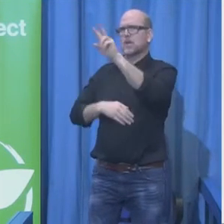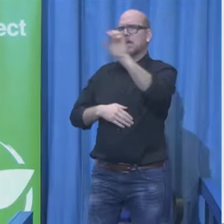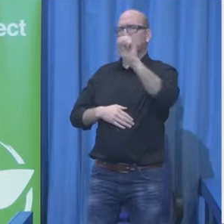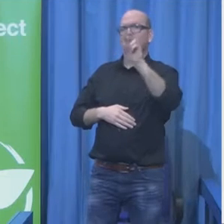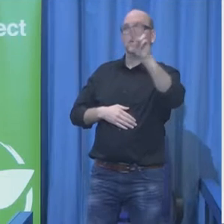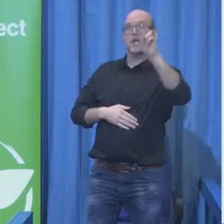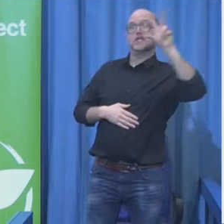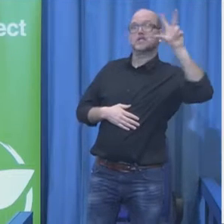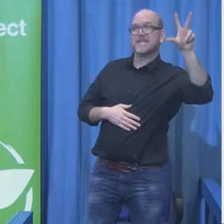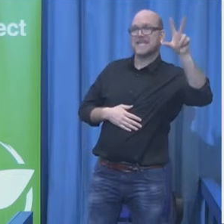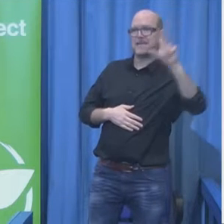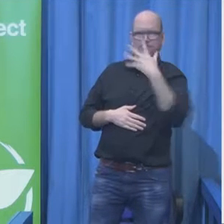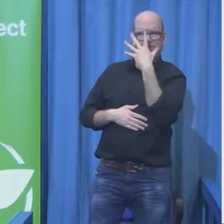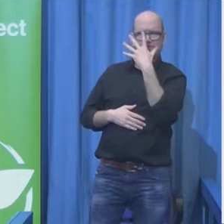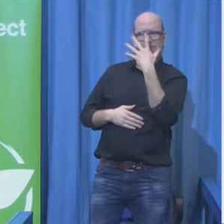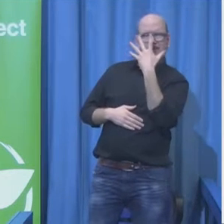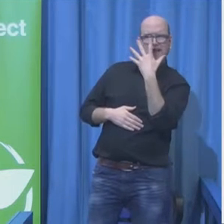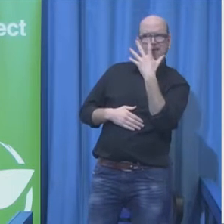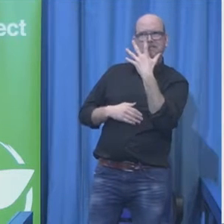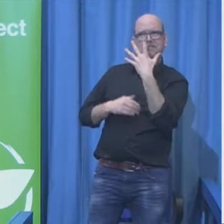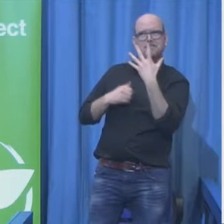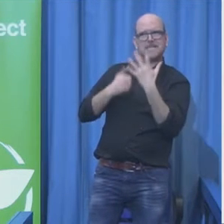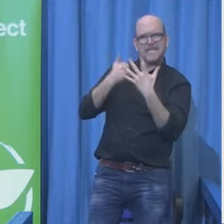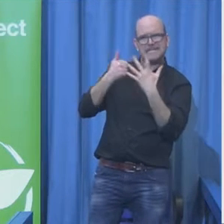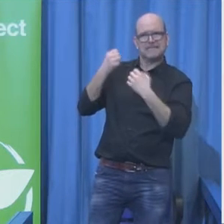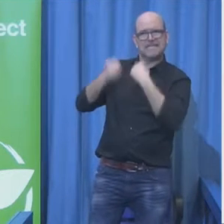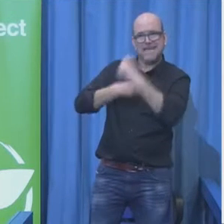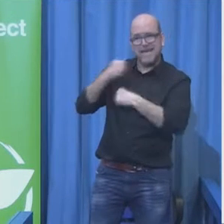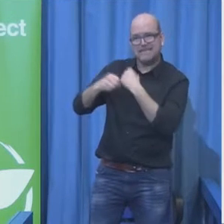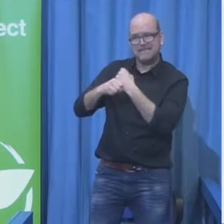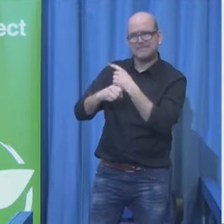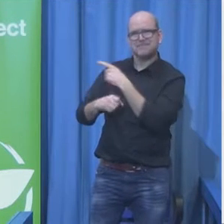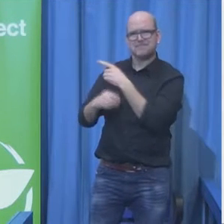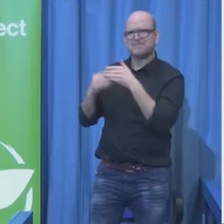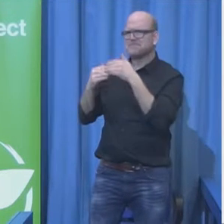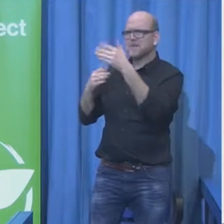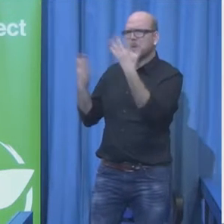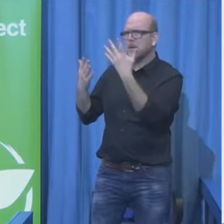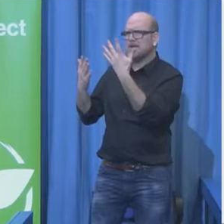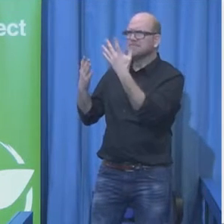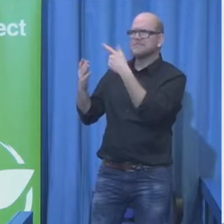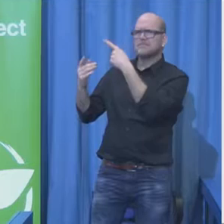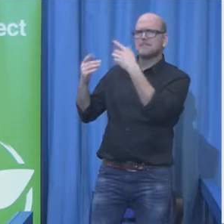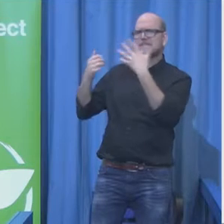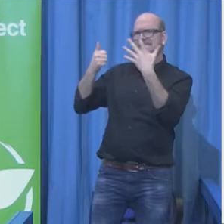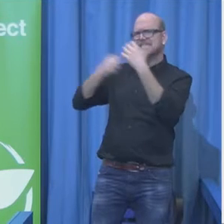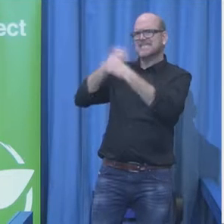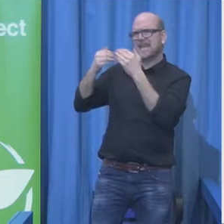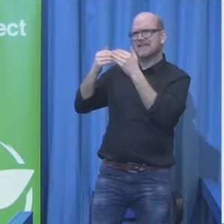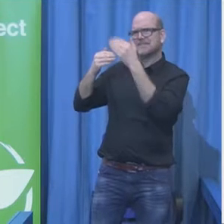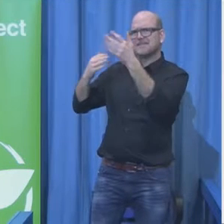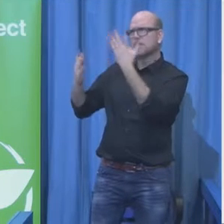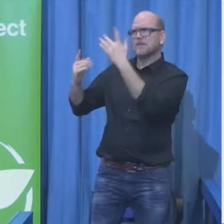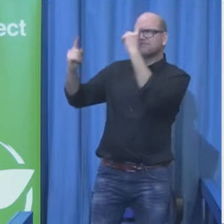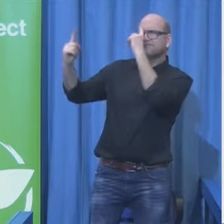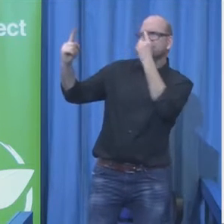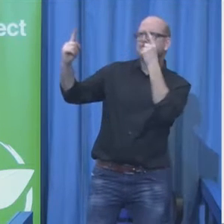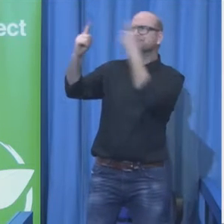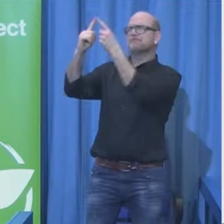basically bridge what are the main lessons learned from the previous action plan and what are the main ingredients and components of the new strategy. The floor is